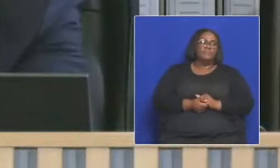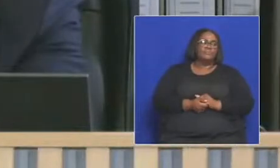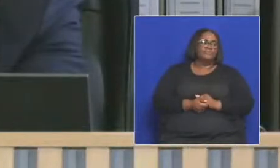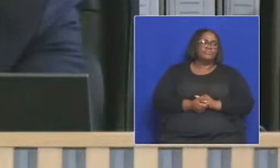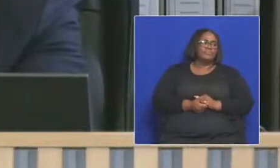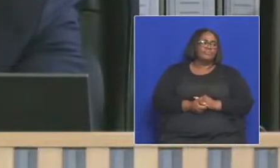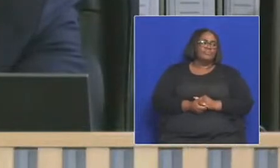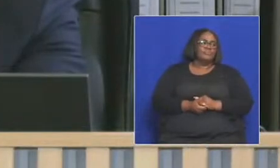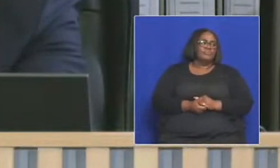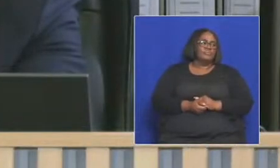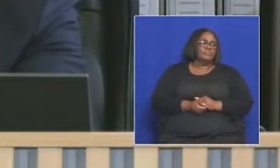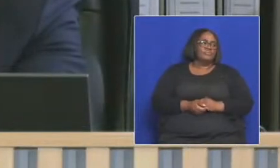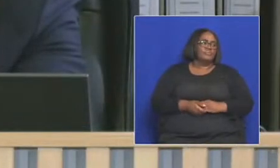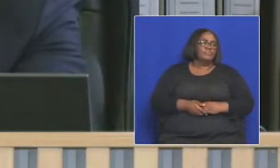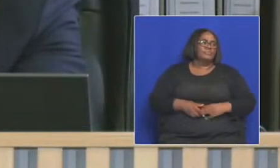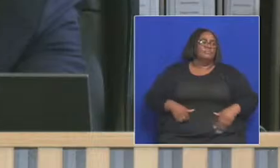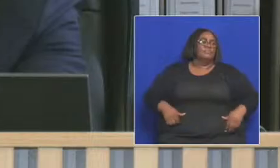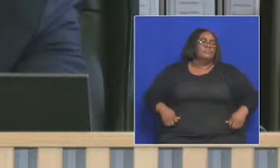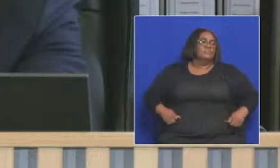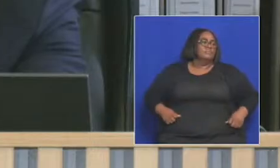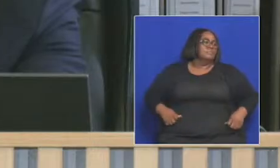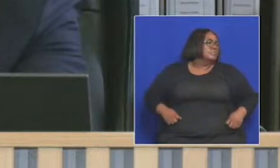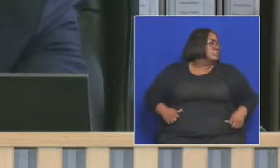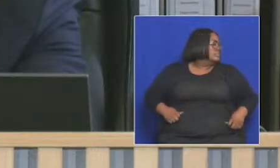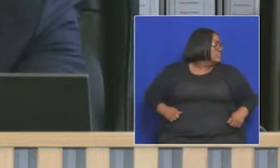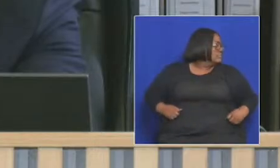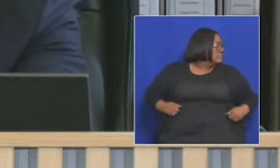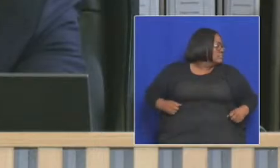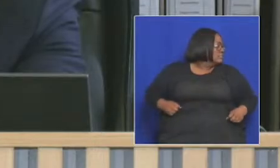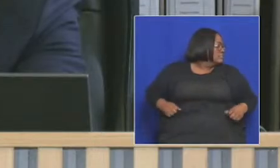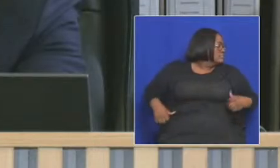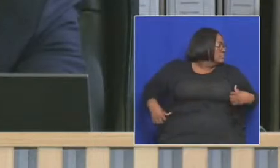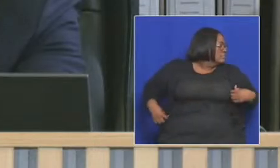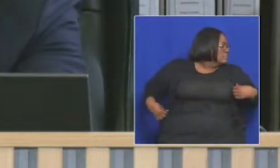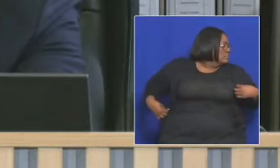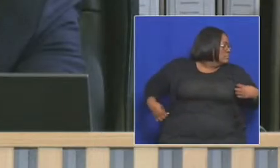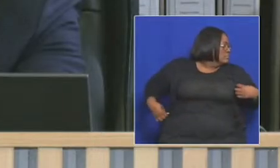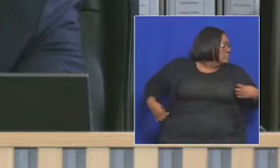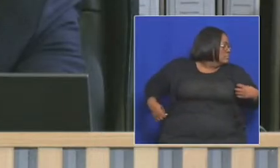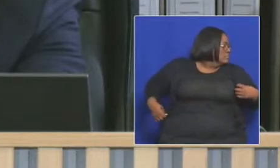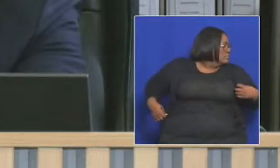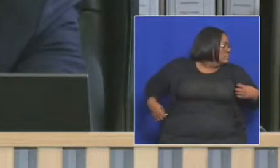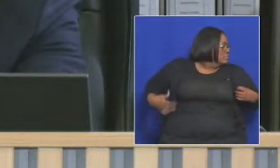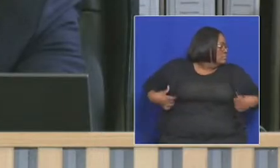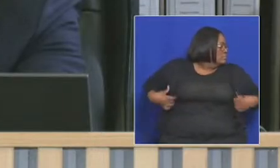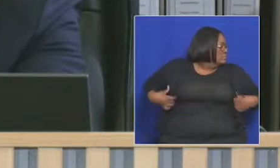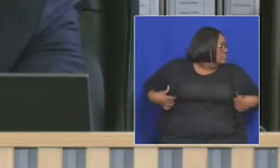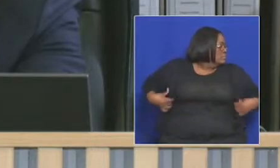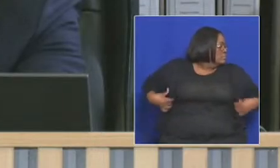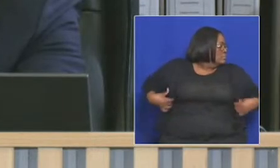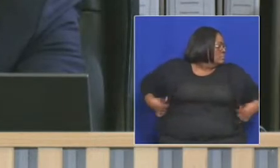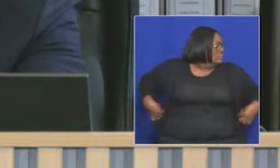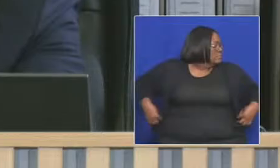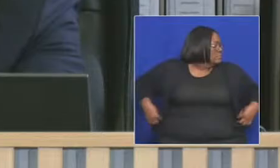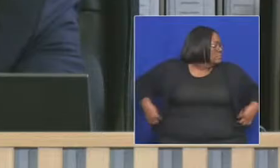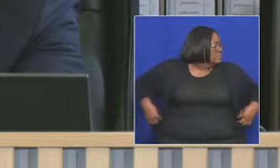Let's continue questioning. And obviously, once the statements have been sourced, they will be